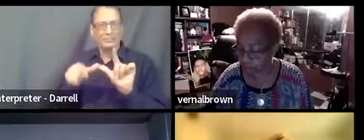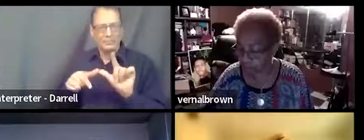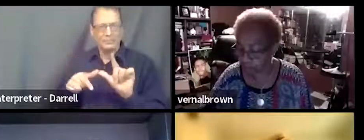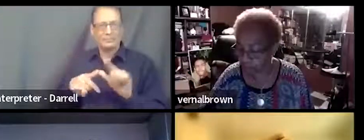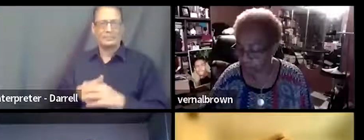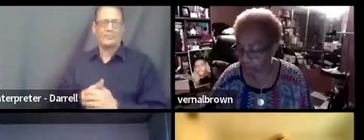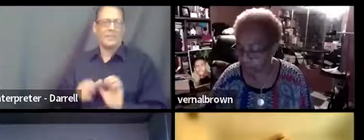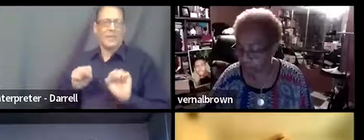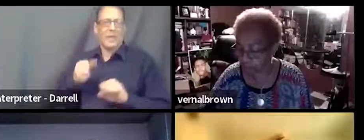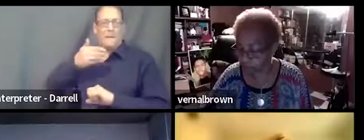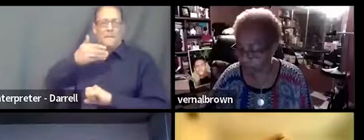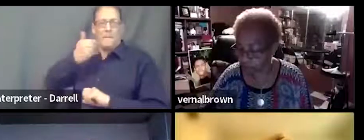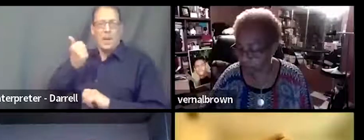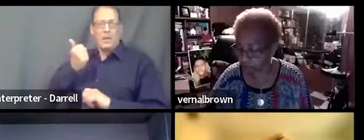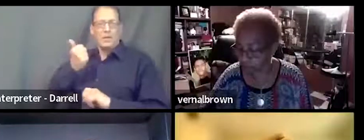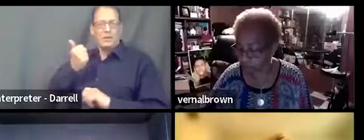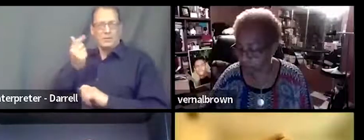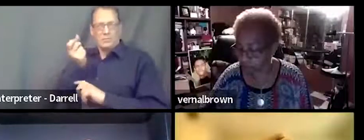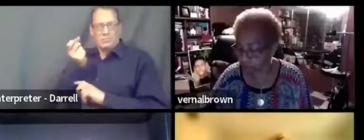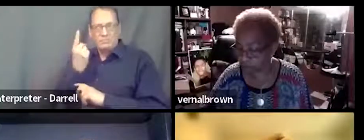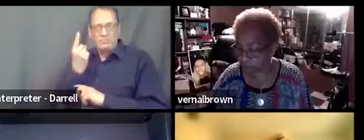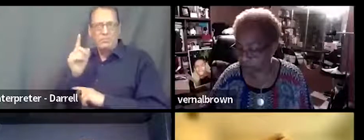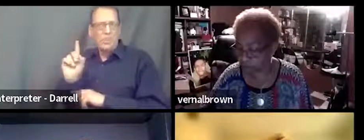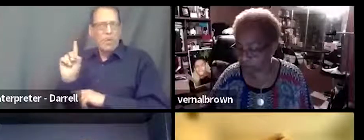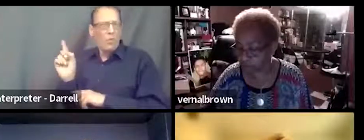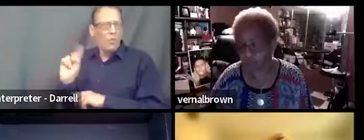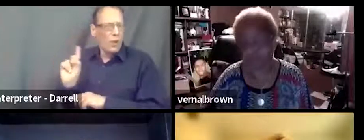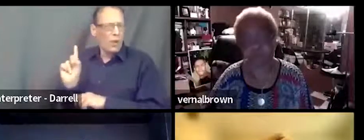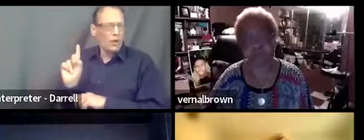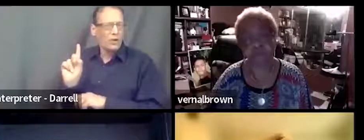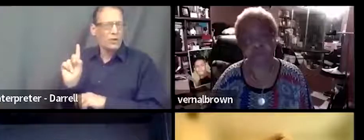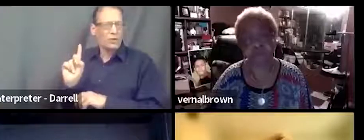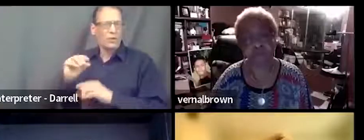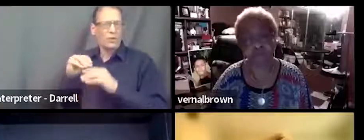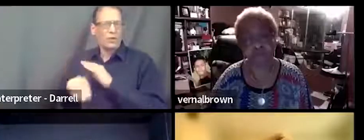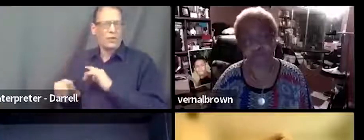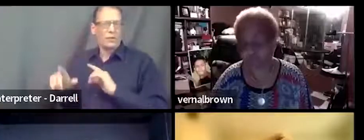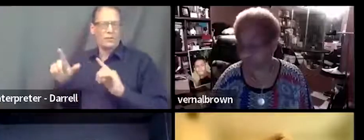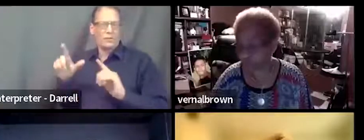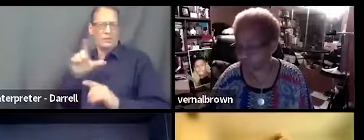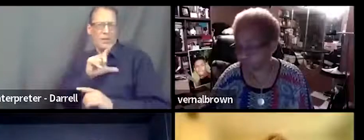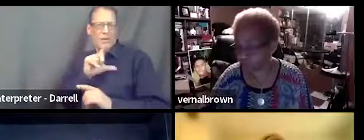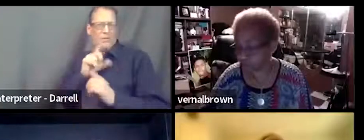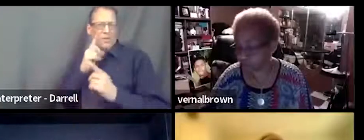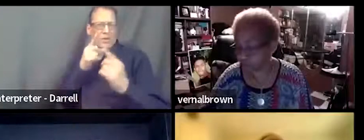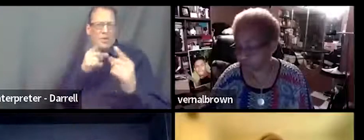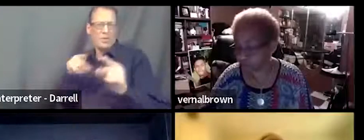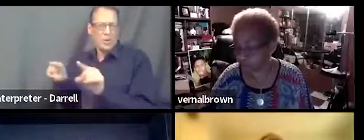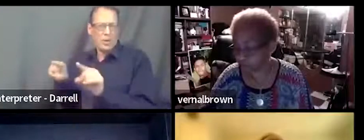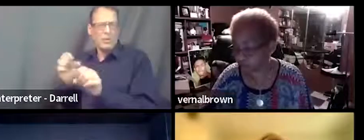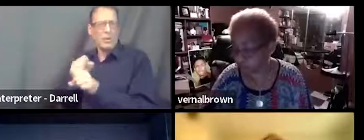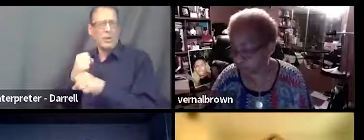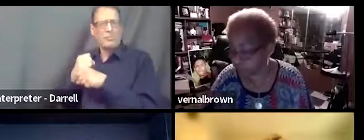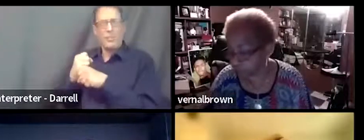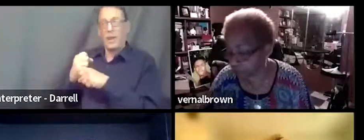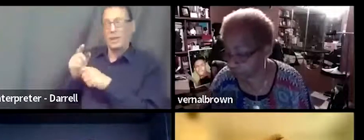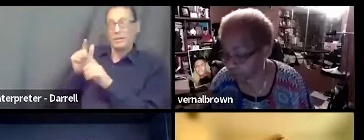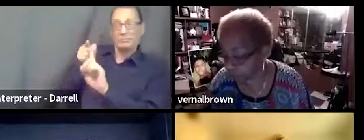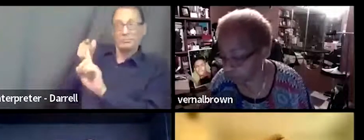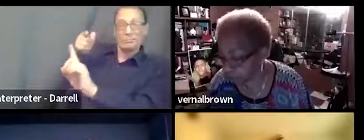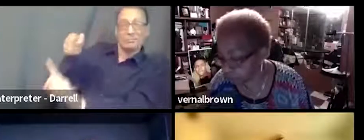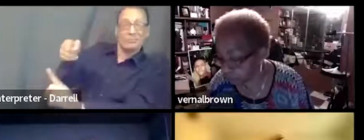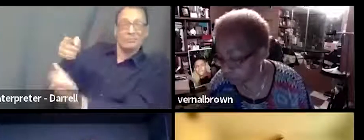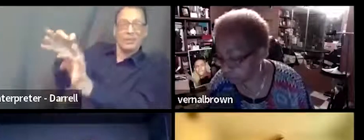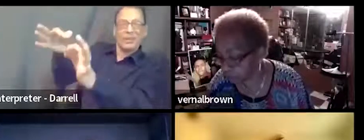can better grasp where we are in our law enforcement agreements and make long-term decisions on